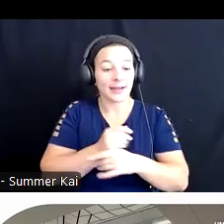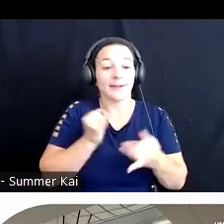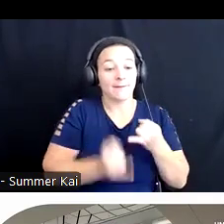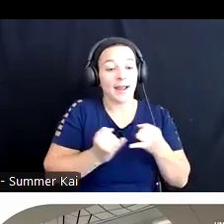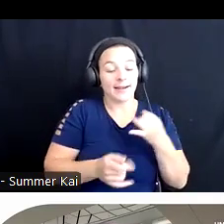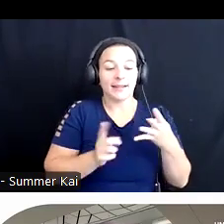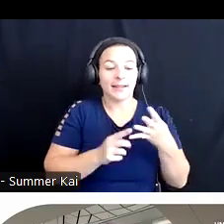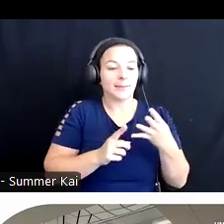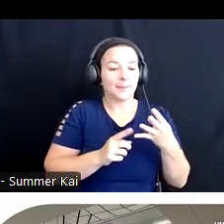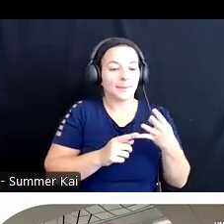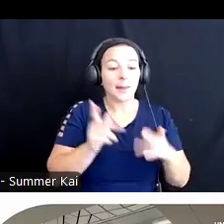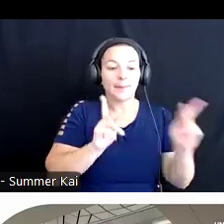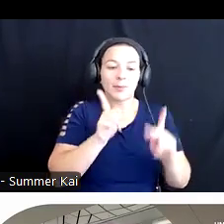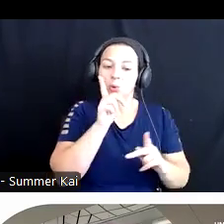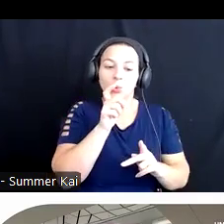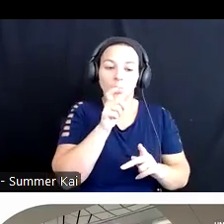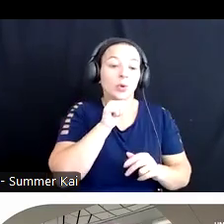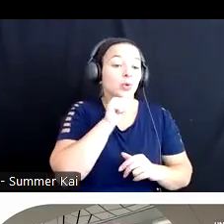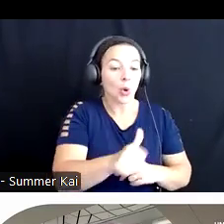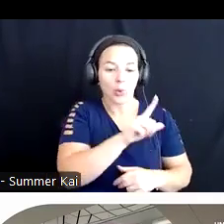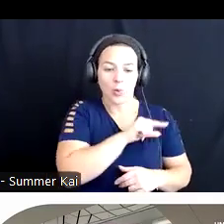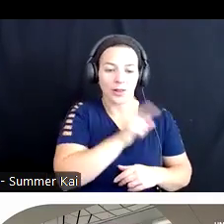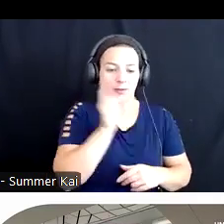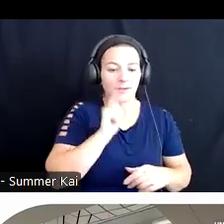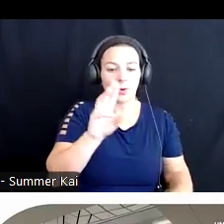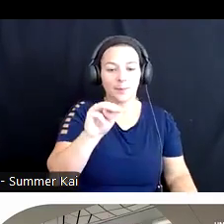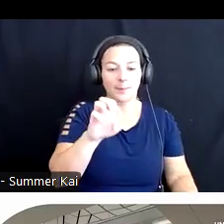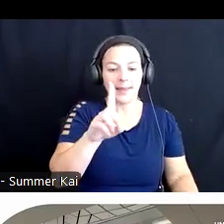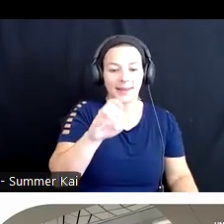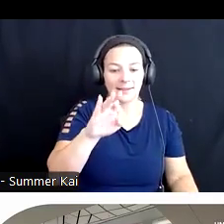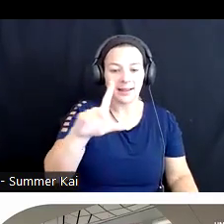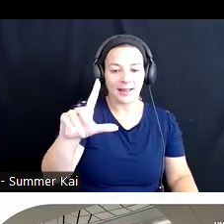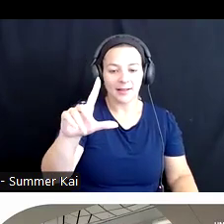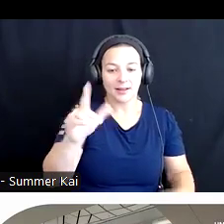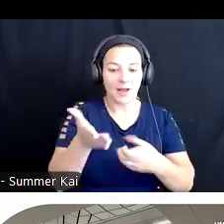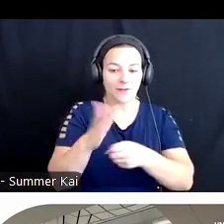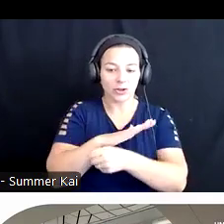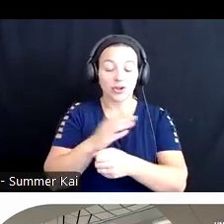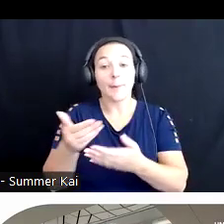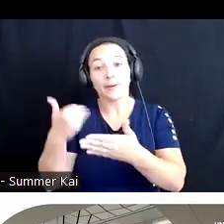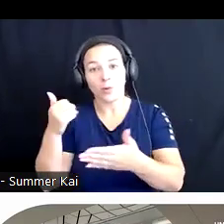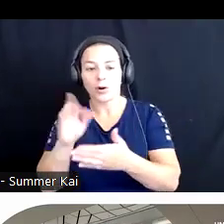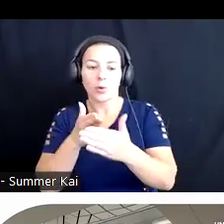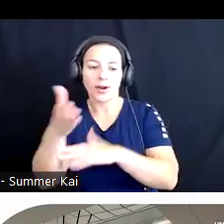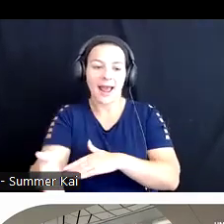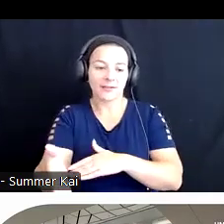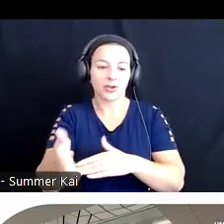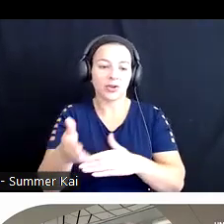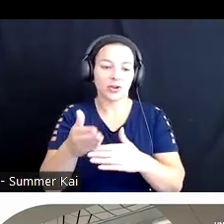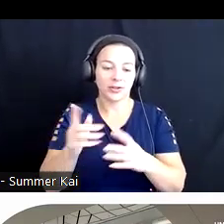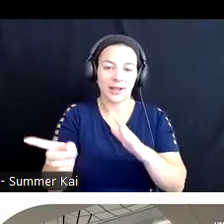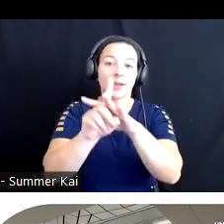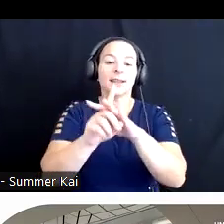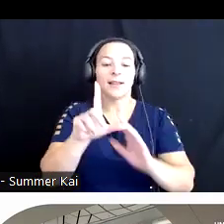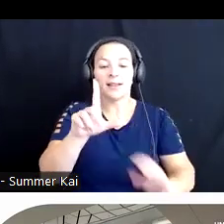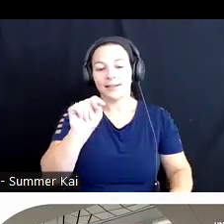folks who do not qualify for Medi-Cal coverage, either before or right after the onset of an LTSS need. We're